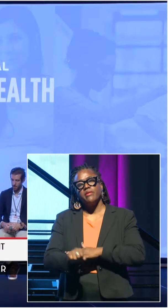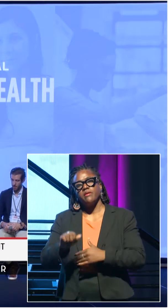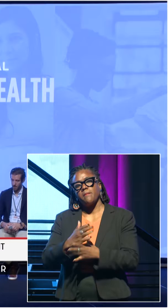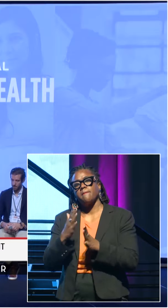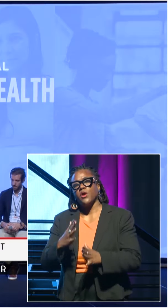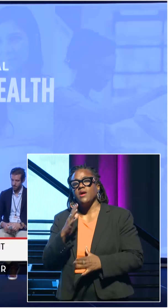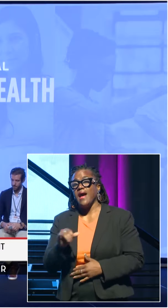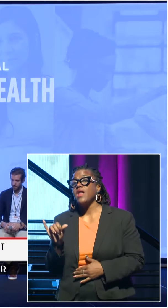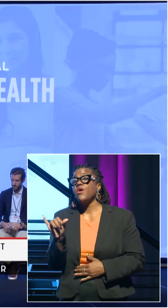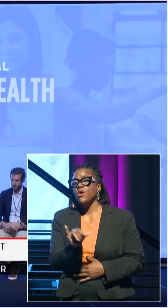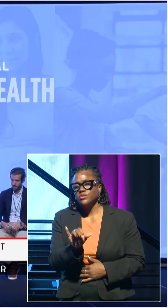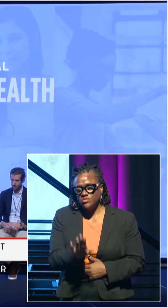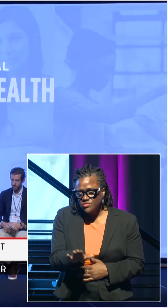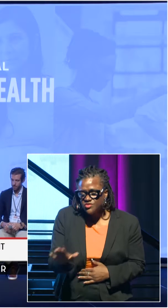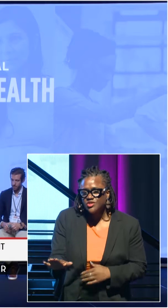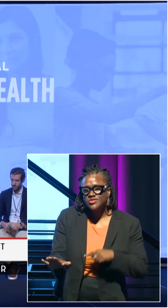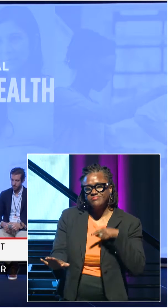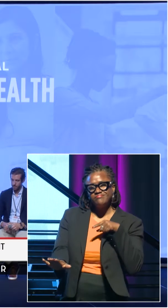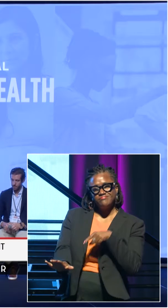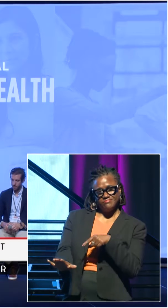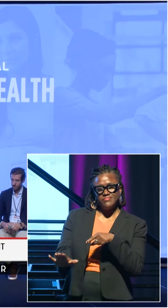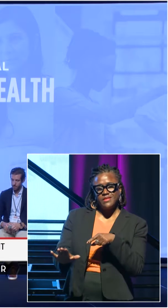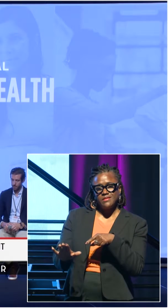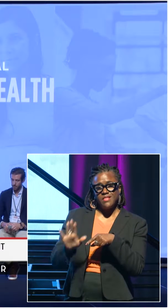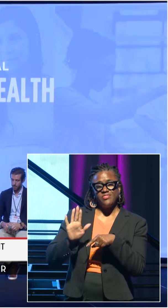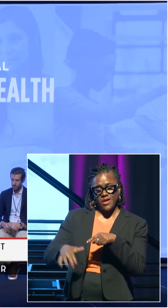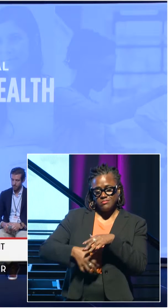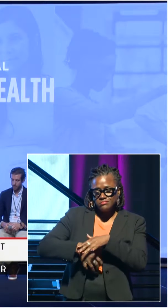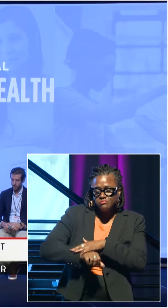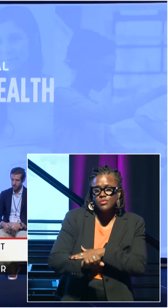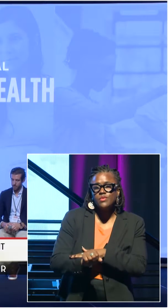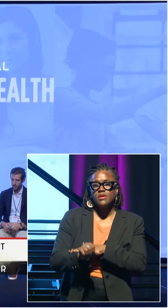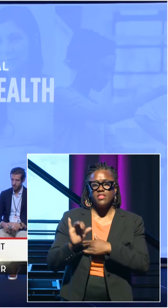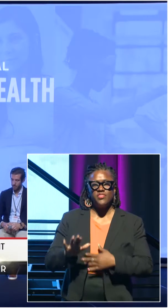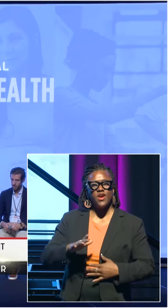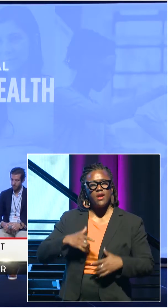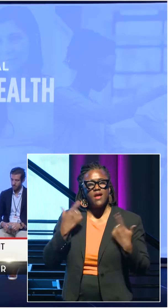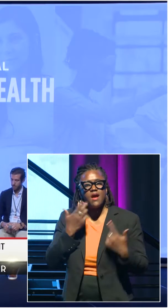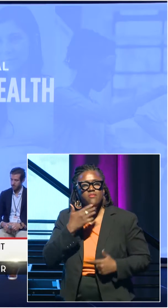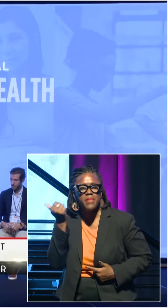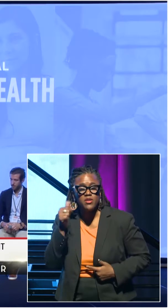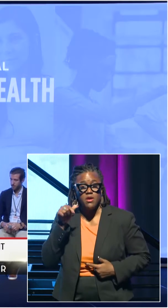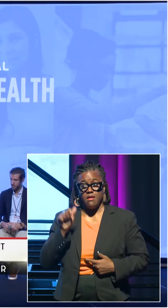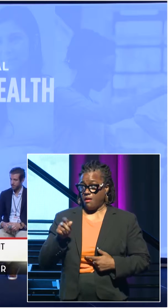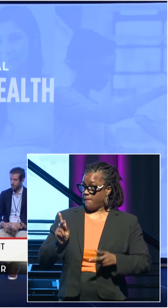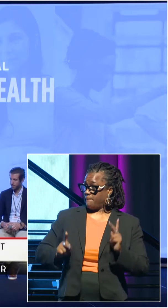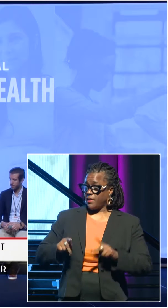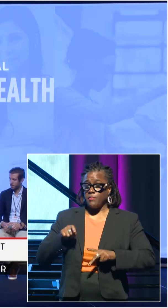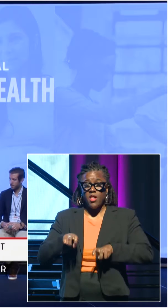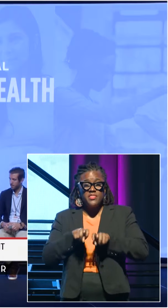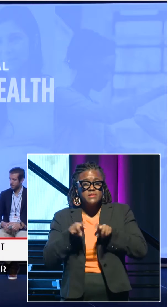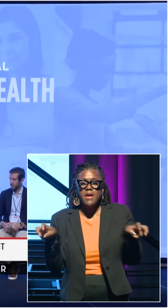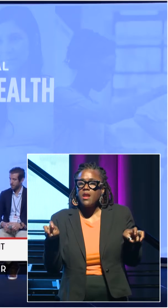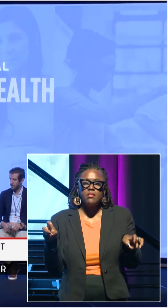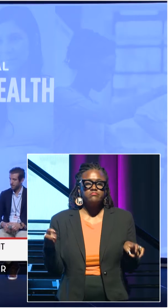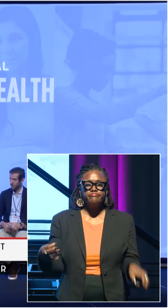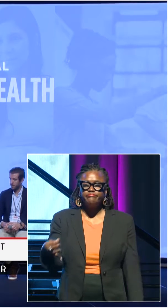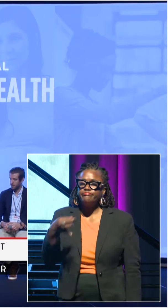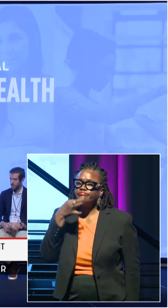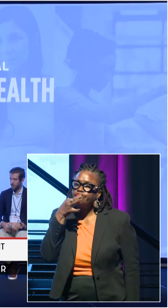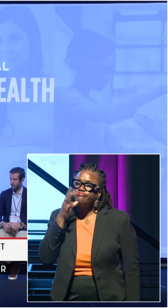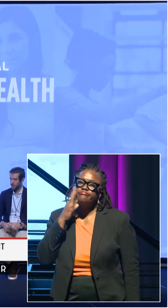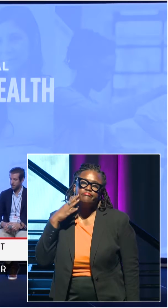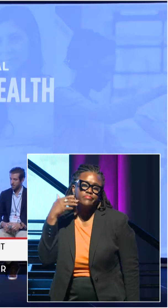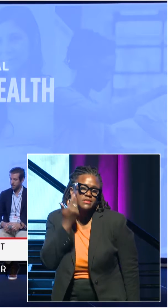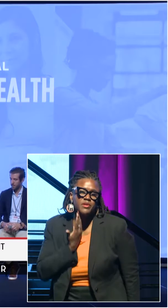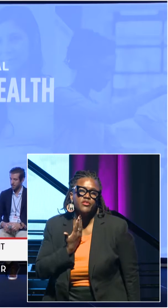ultimately the lives of the children that come from those birthing partners better. The people on this panel are much more experienced